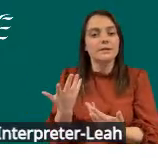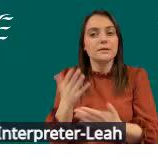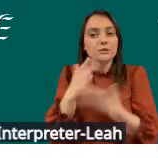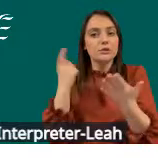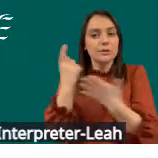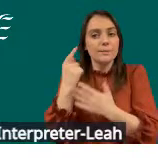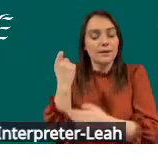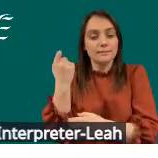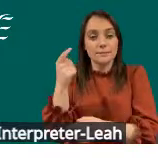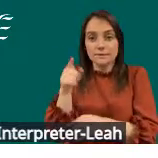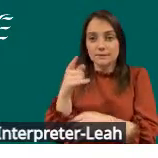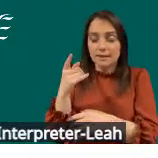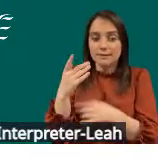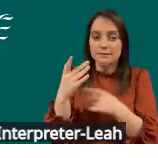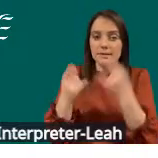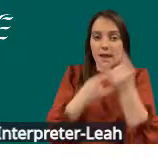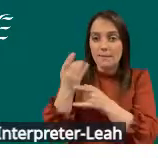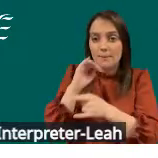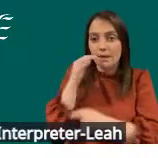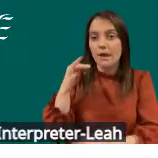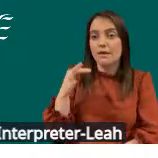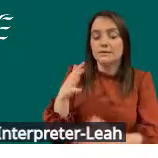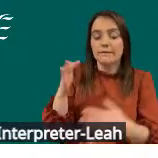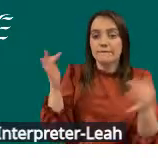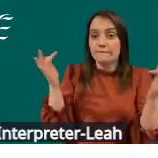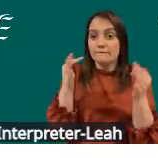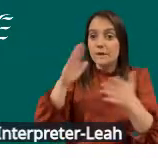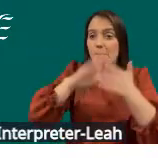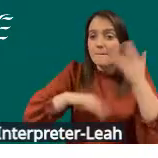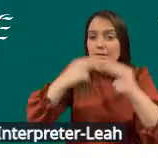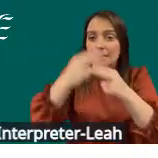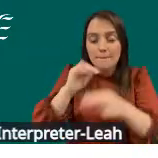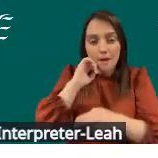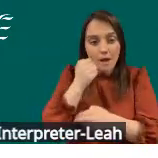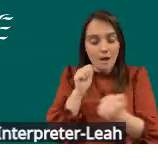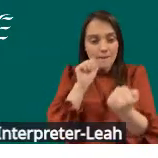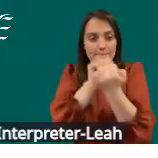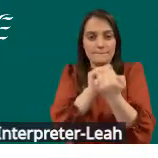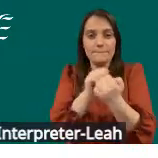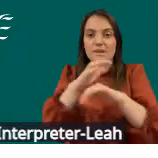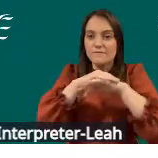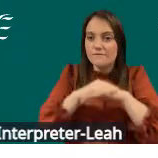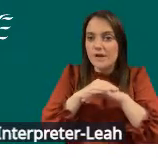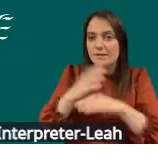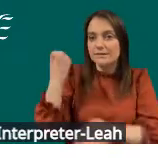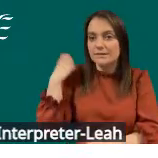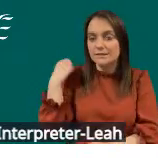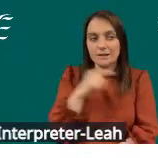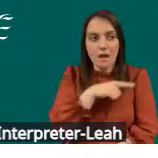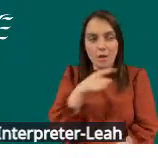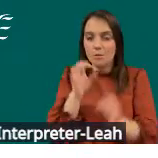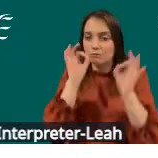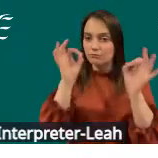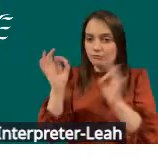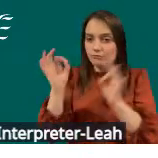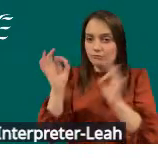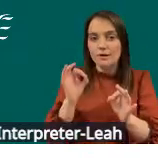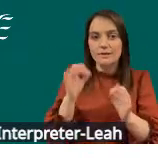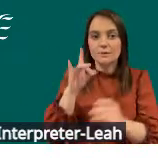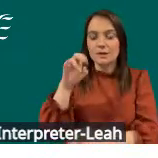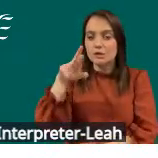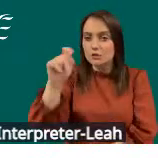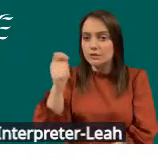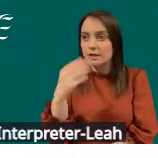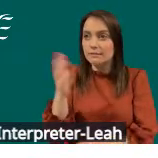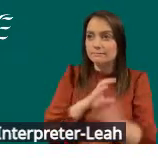fear of missing out because they meet their friends or their sisters and they're doing so well in HRT. They want to be as well as them, and they come in looking for